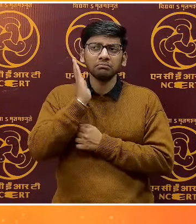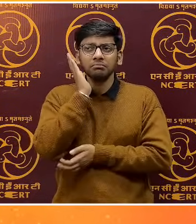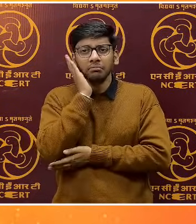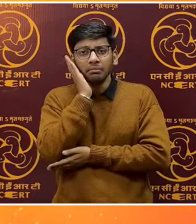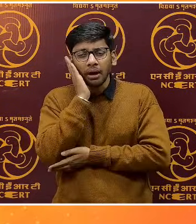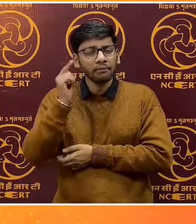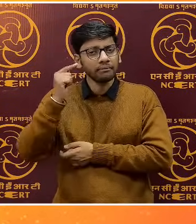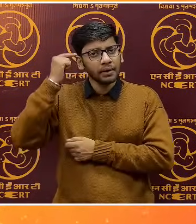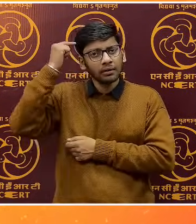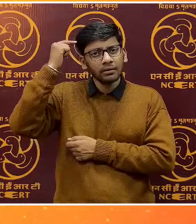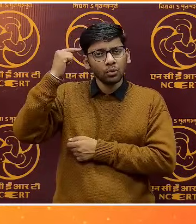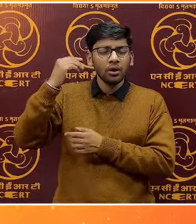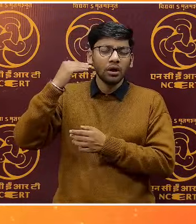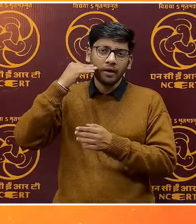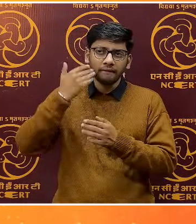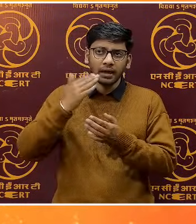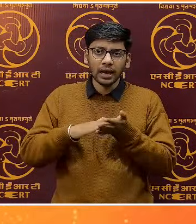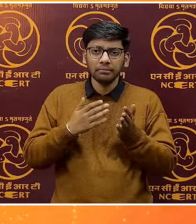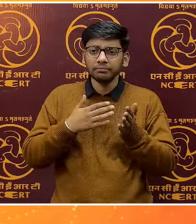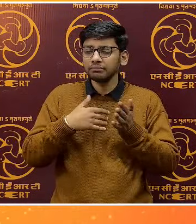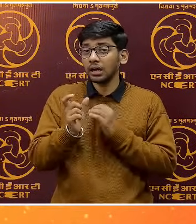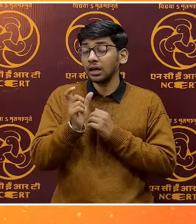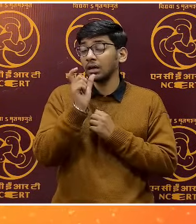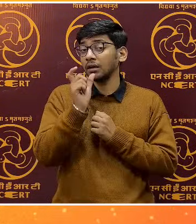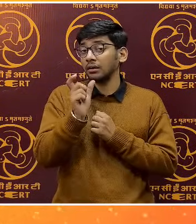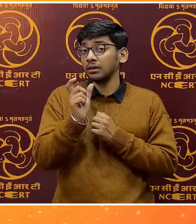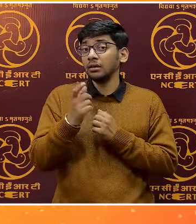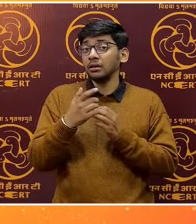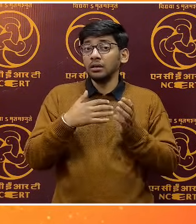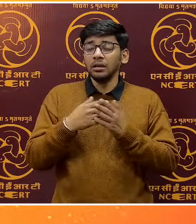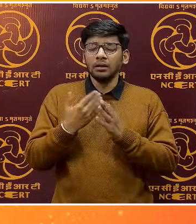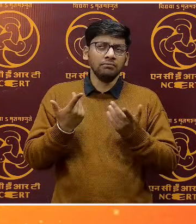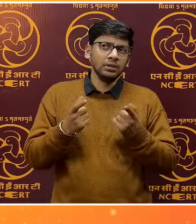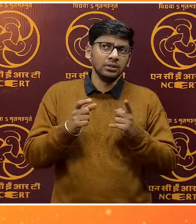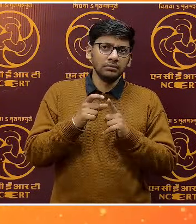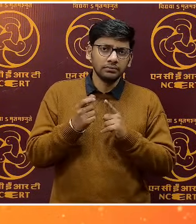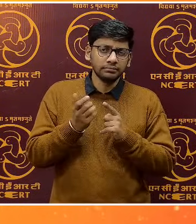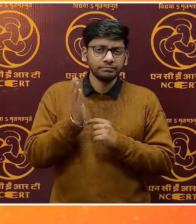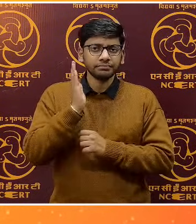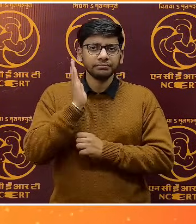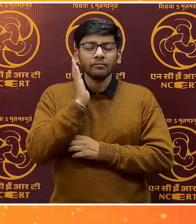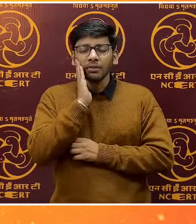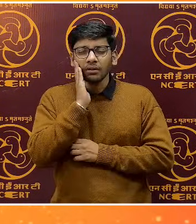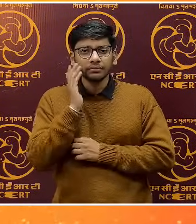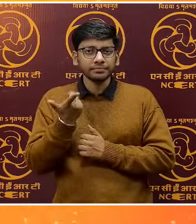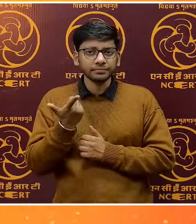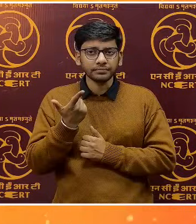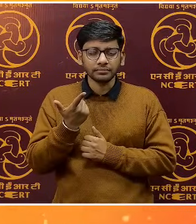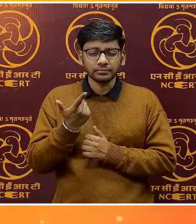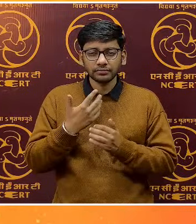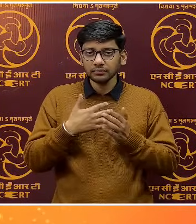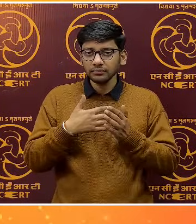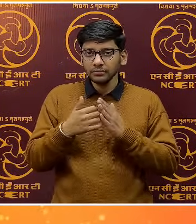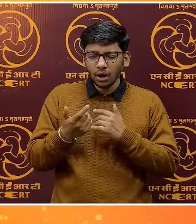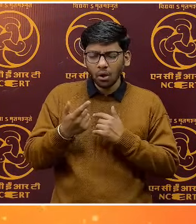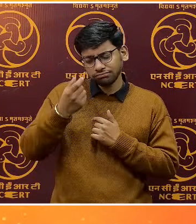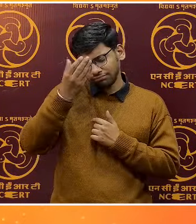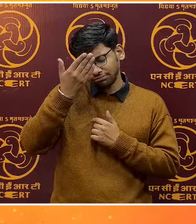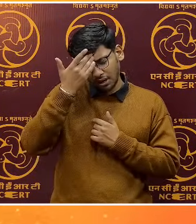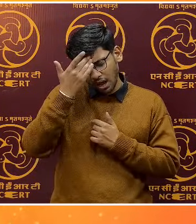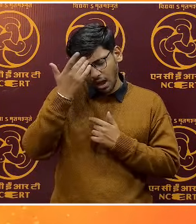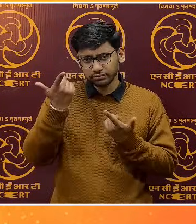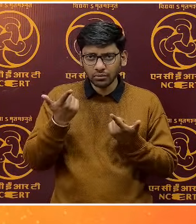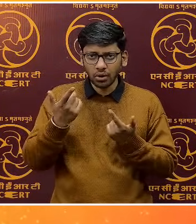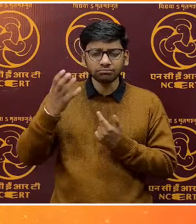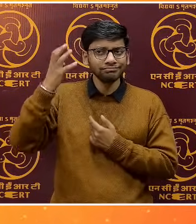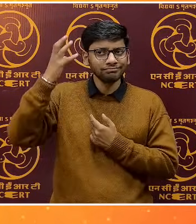When we think of this word thinking, we either do this, put our hand on the chin, or it can be either on our head, right? Or we scratch